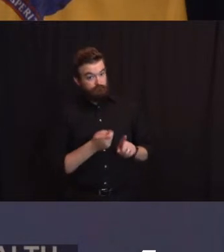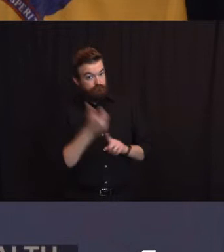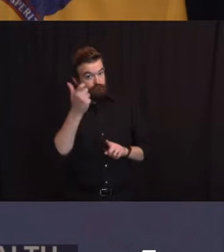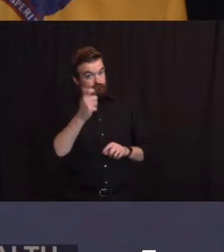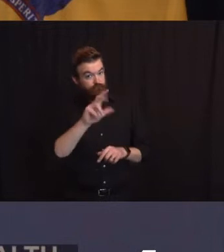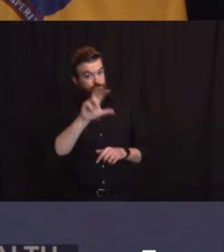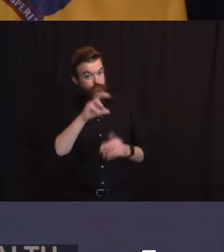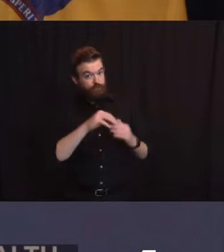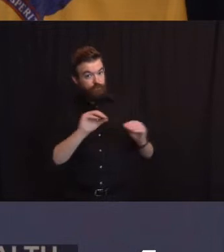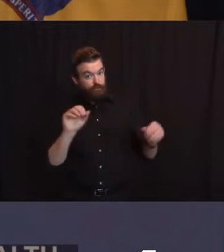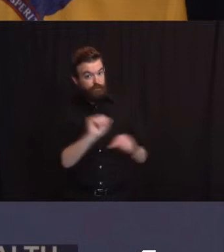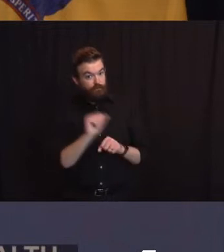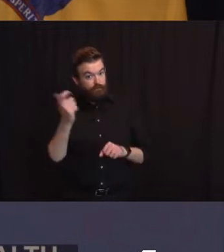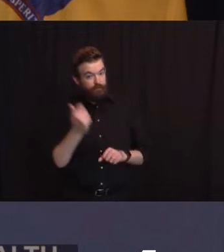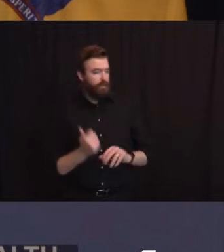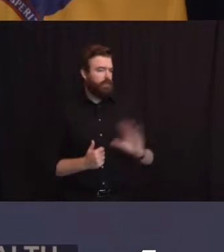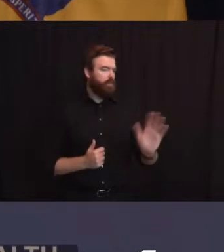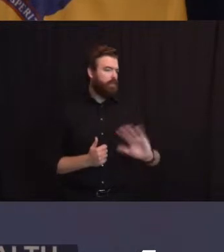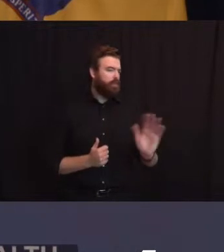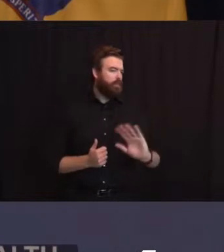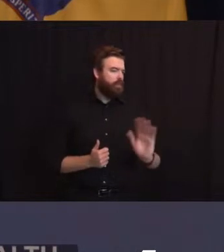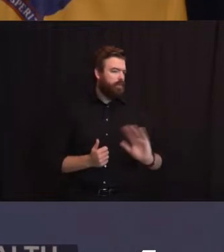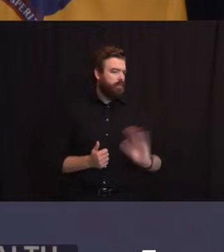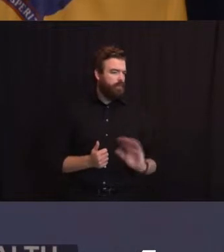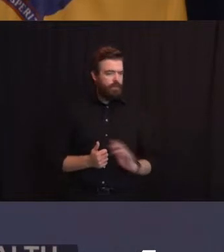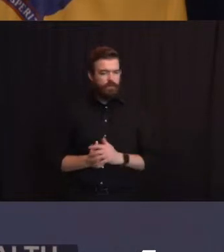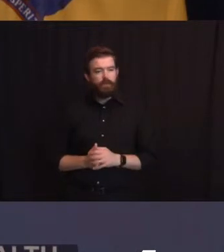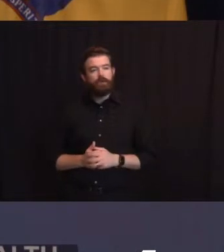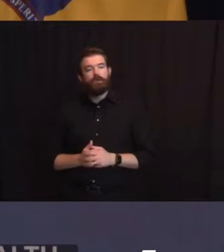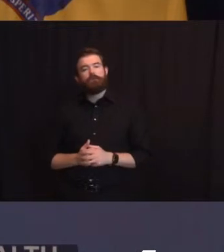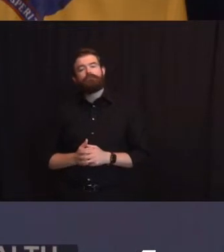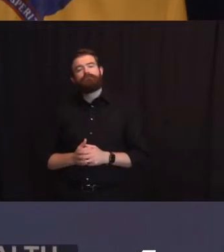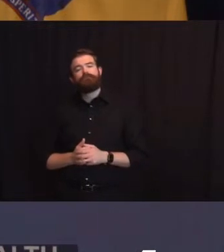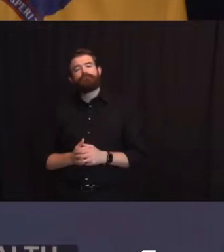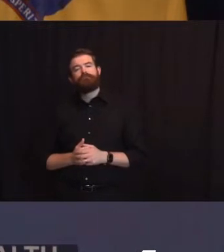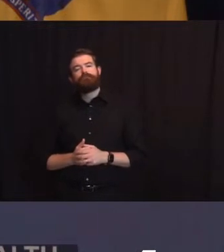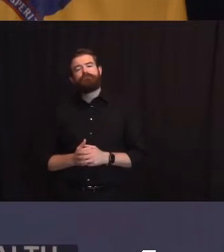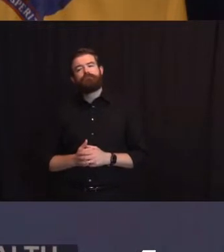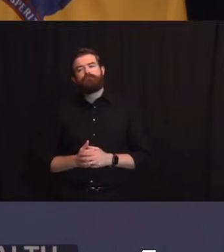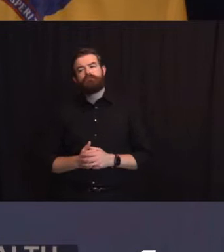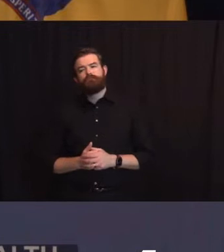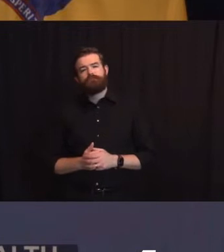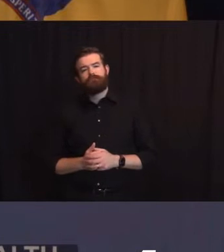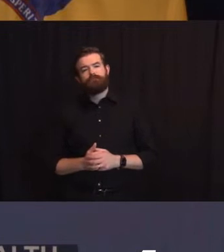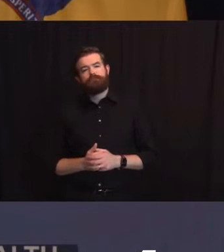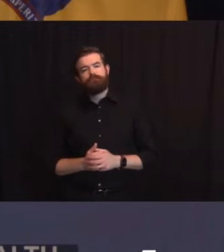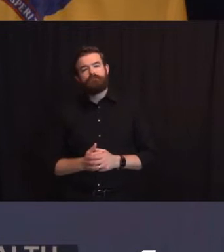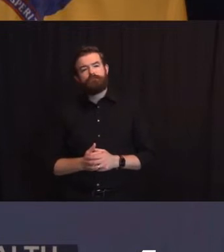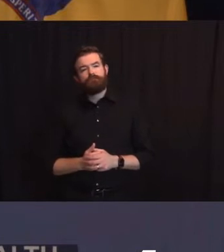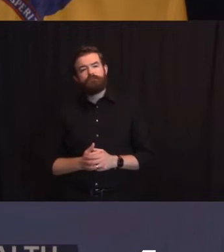correct me if I did not. This work, there is a requirement that